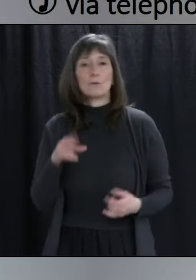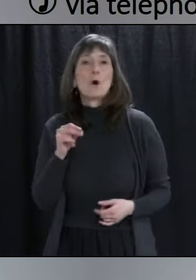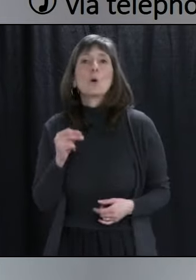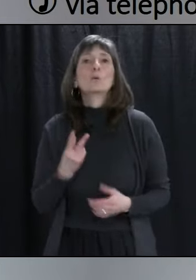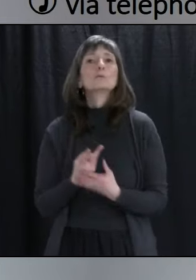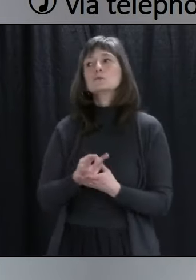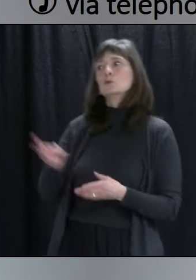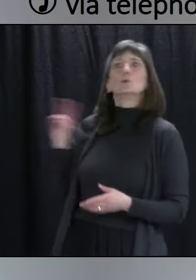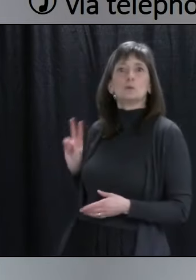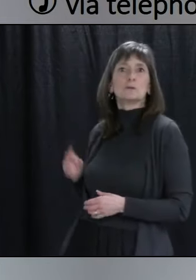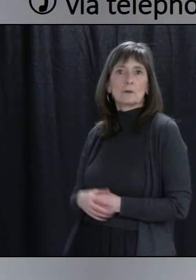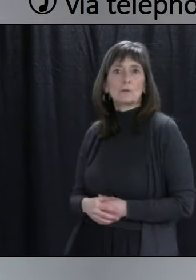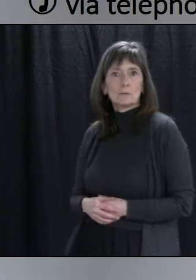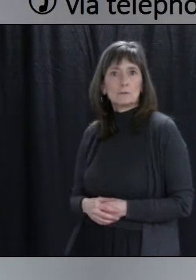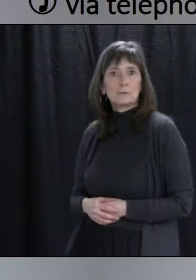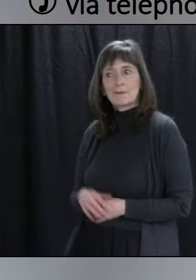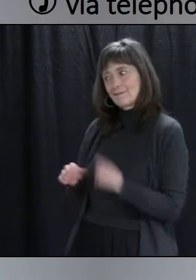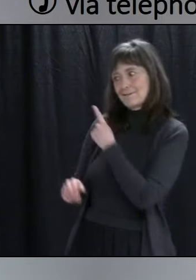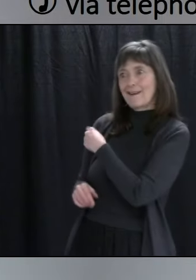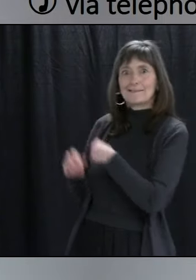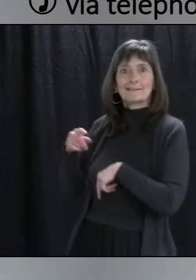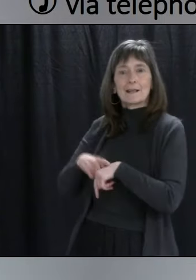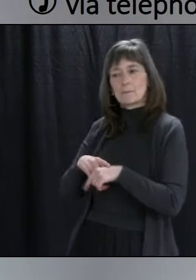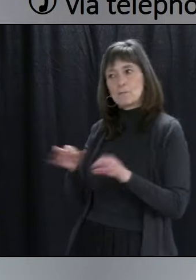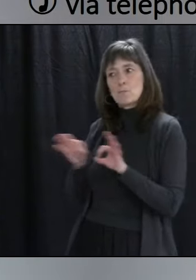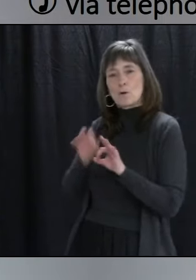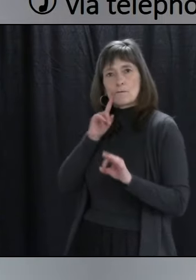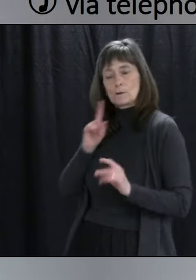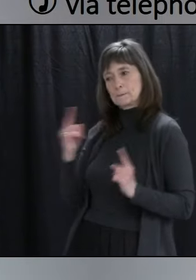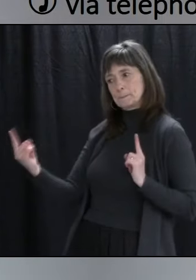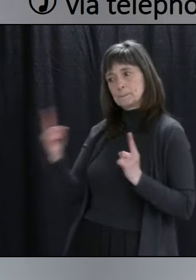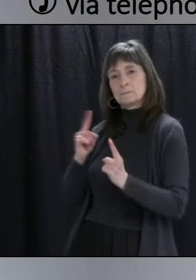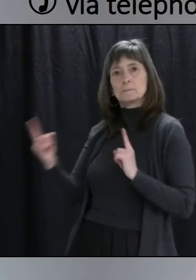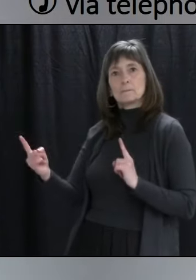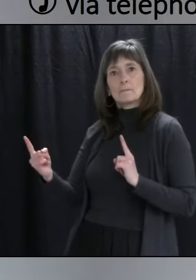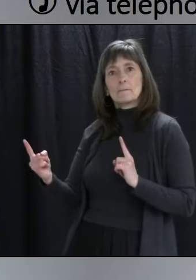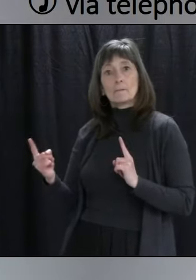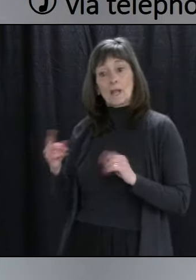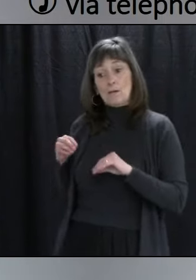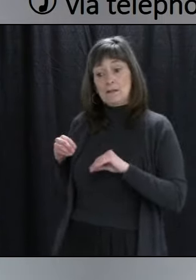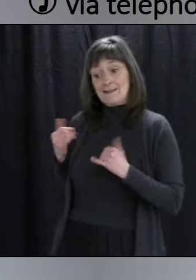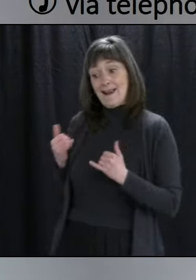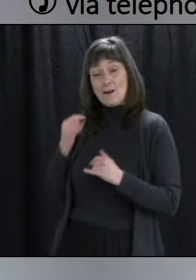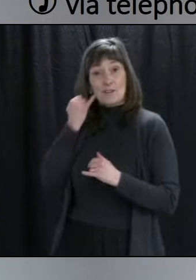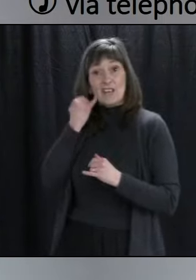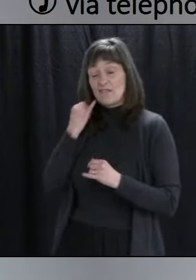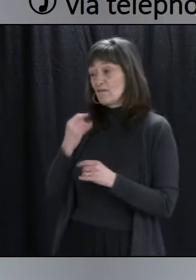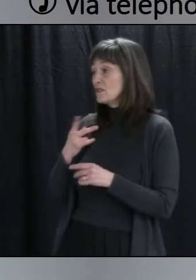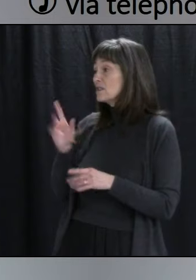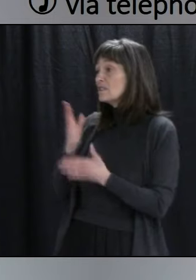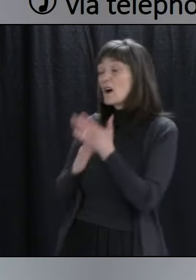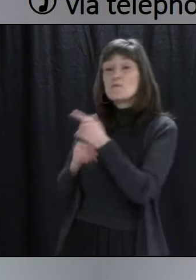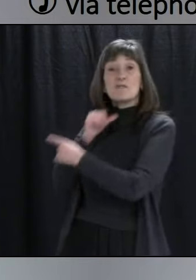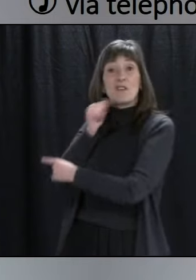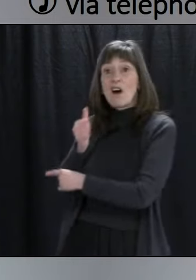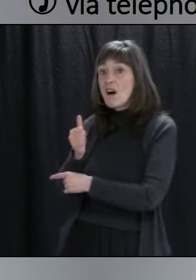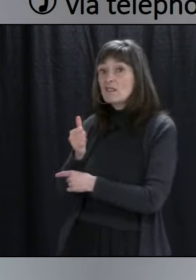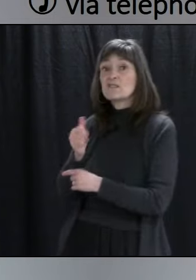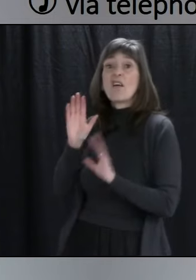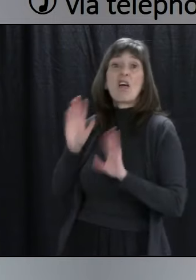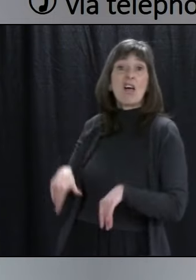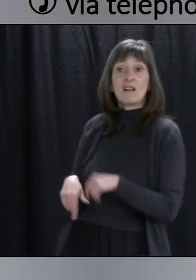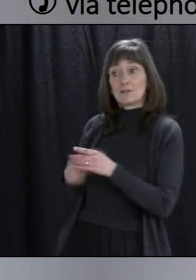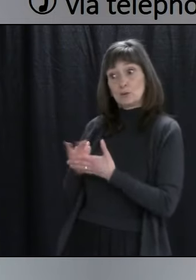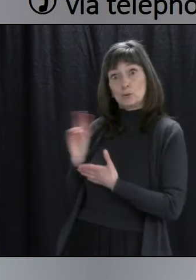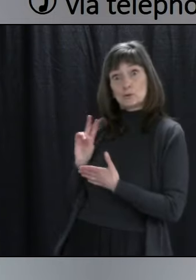waste now will cost us, and that cost may not be personal and direct to us. It could be some friend, it could be someone we love.